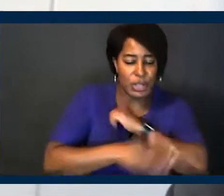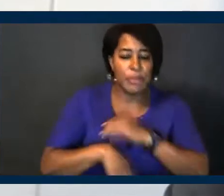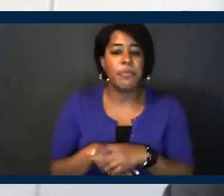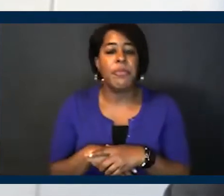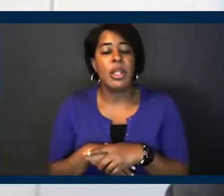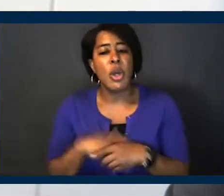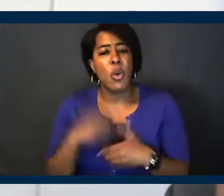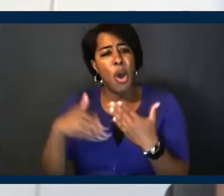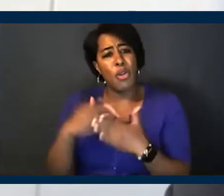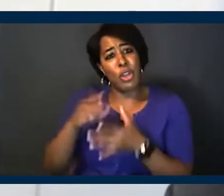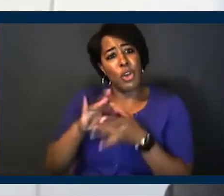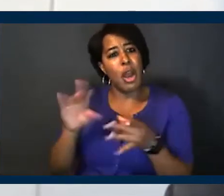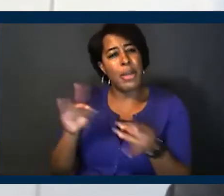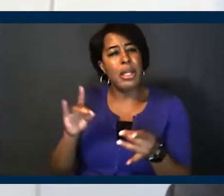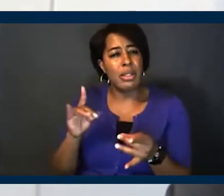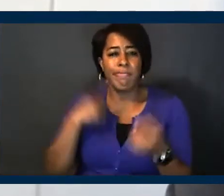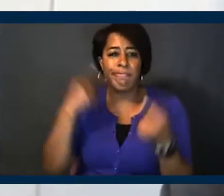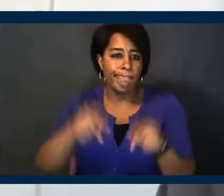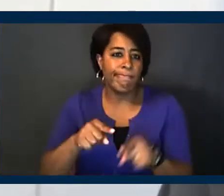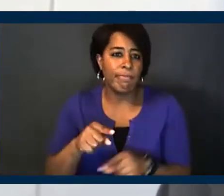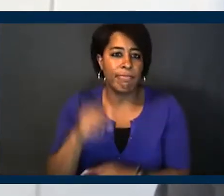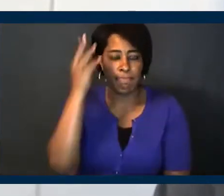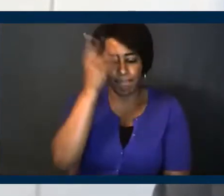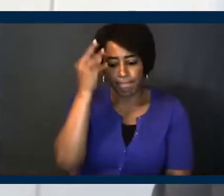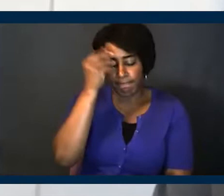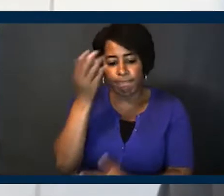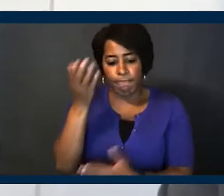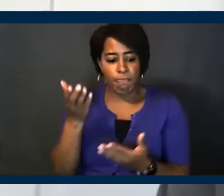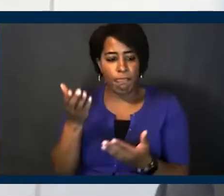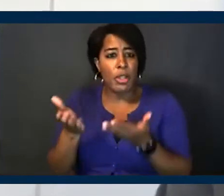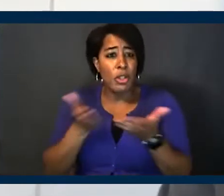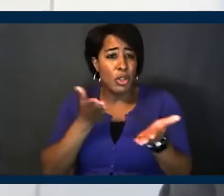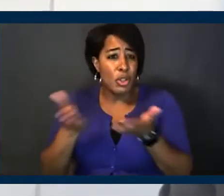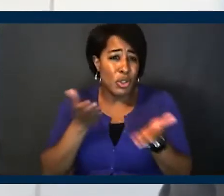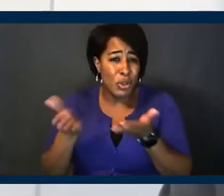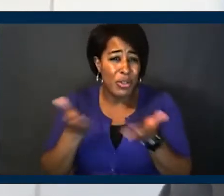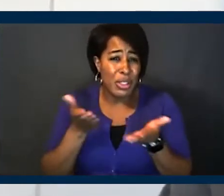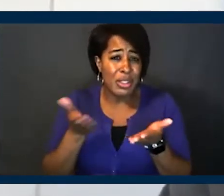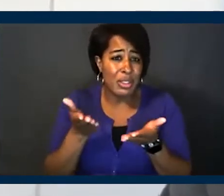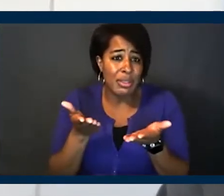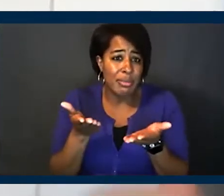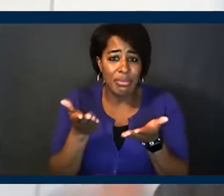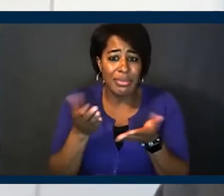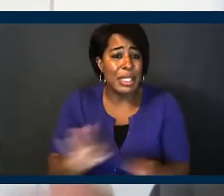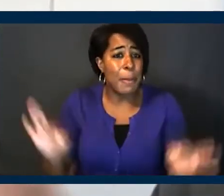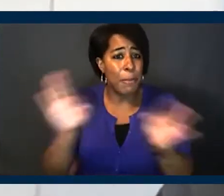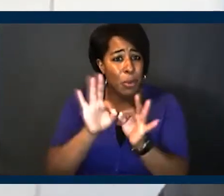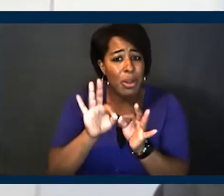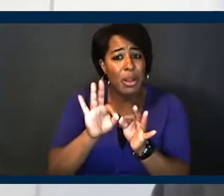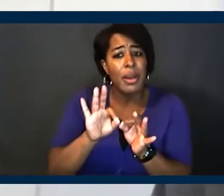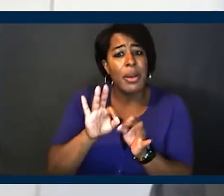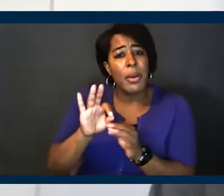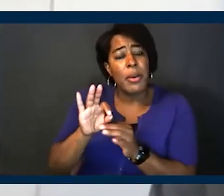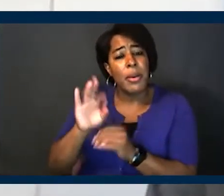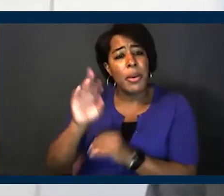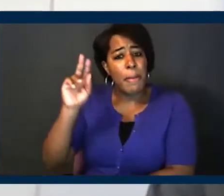piece. And service absolutely is not transactional. But politics is, and the transaction has been an incredibly powerful